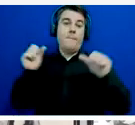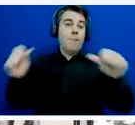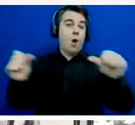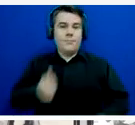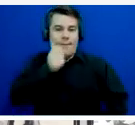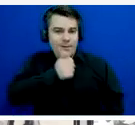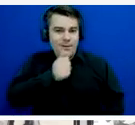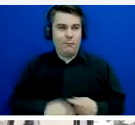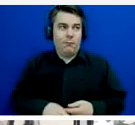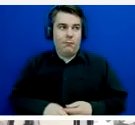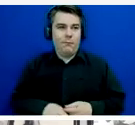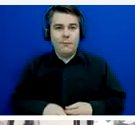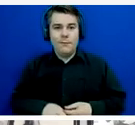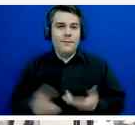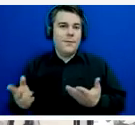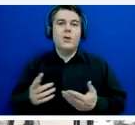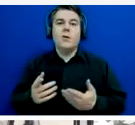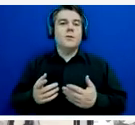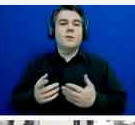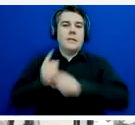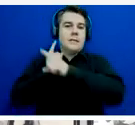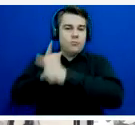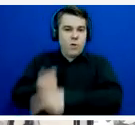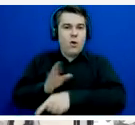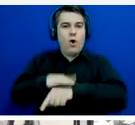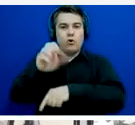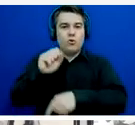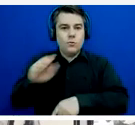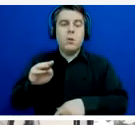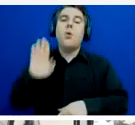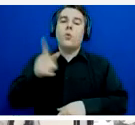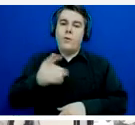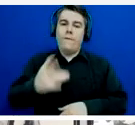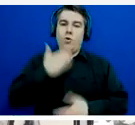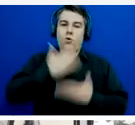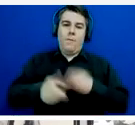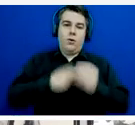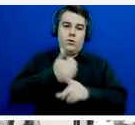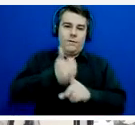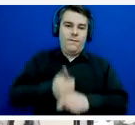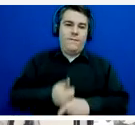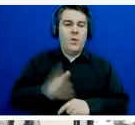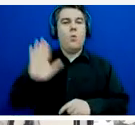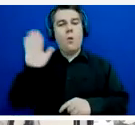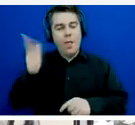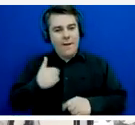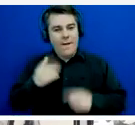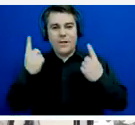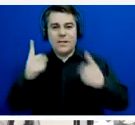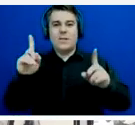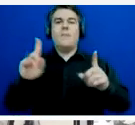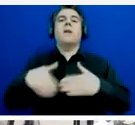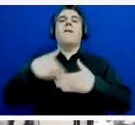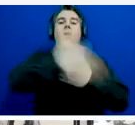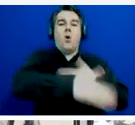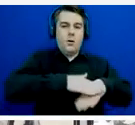or staying consistent on your social media, then you're going to feel good about yourself. You'll have that success, then you'll move to the next thing, and